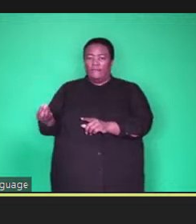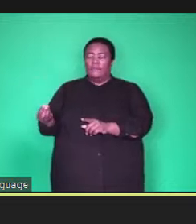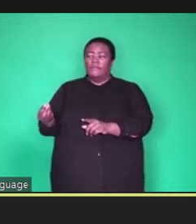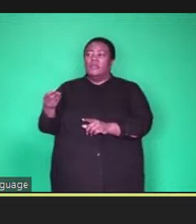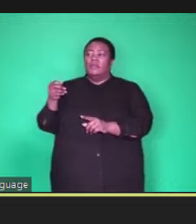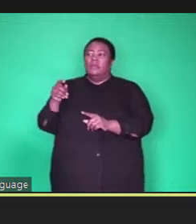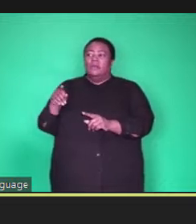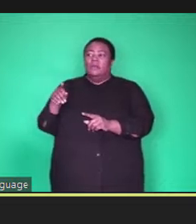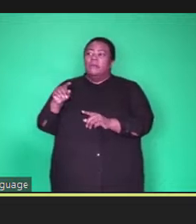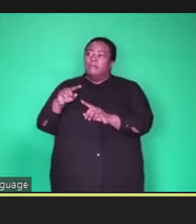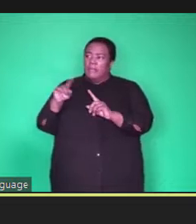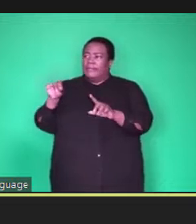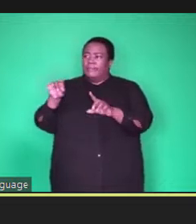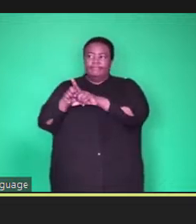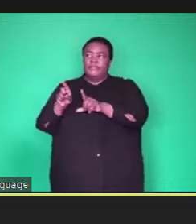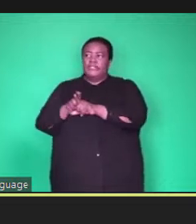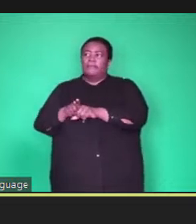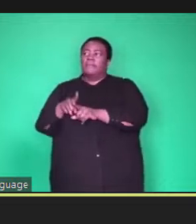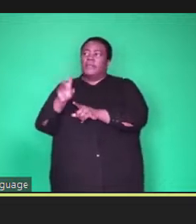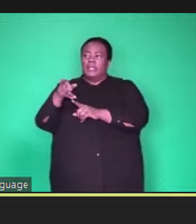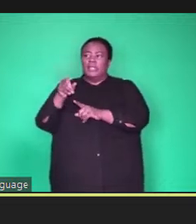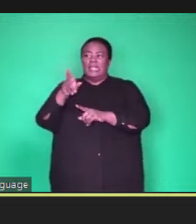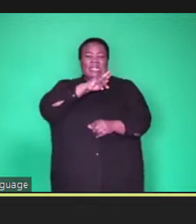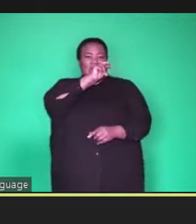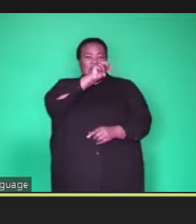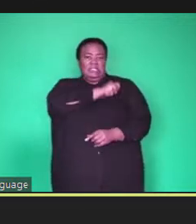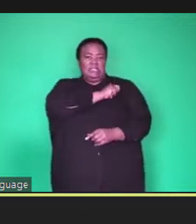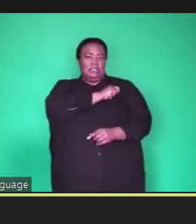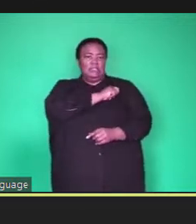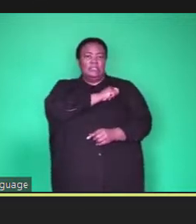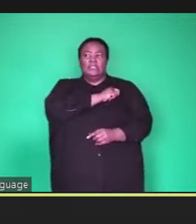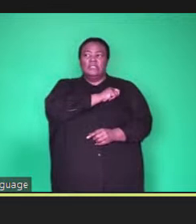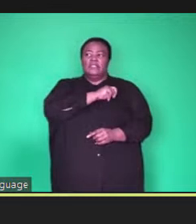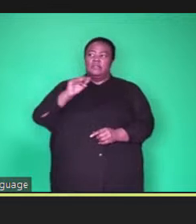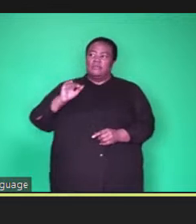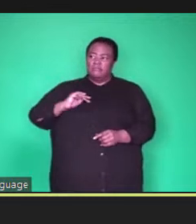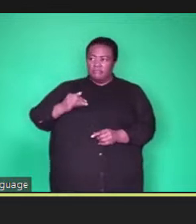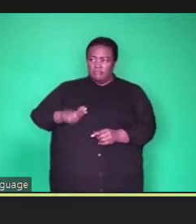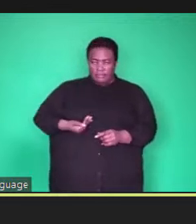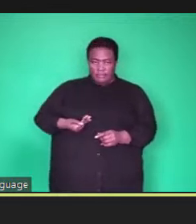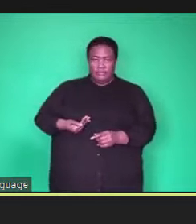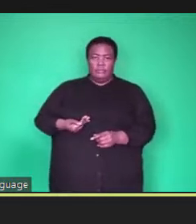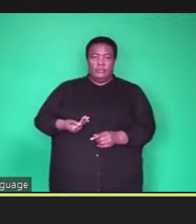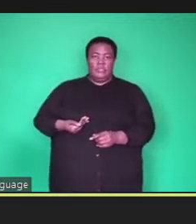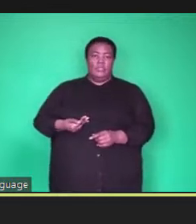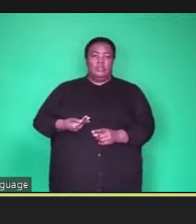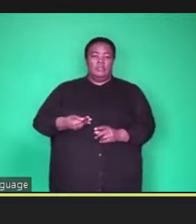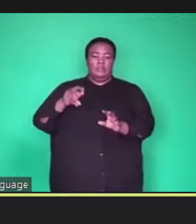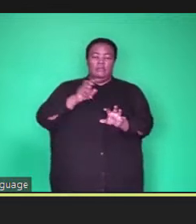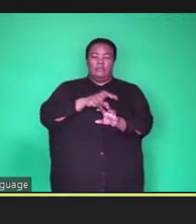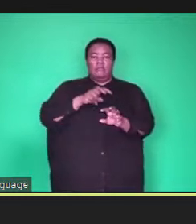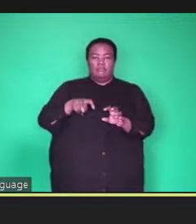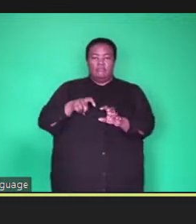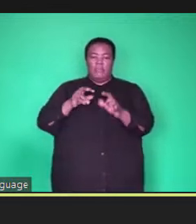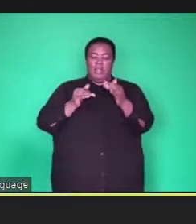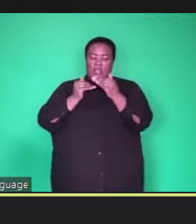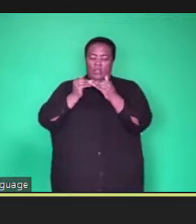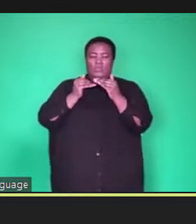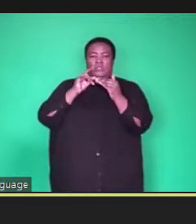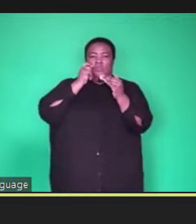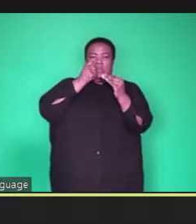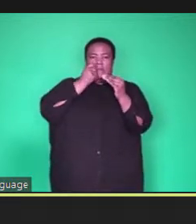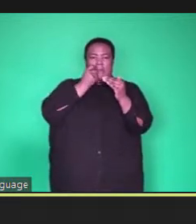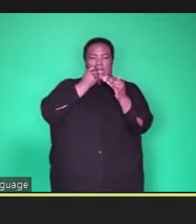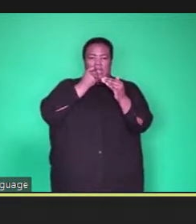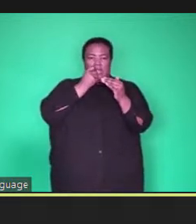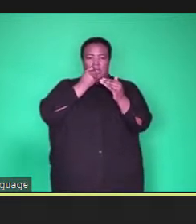is very similar. And again in Ari too, the female migration is closer to the male migration pattern. In